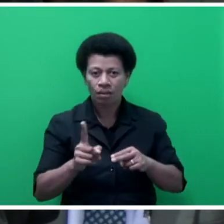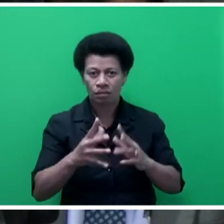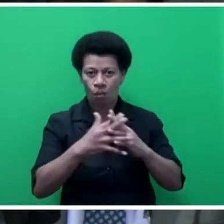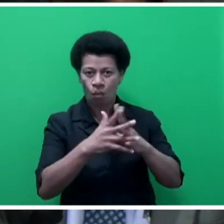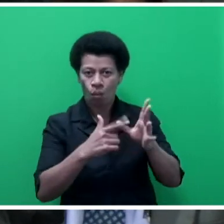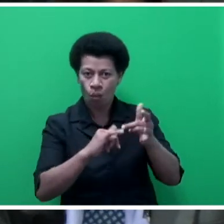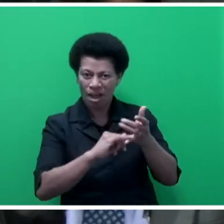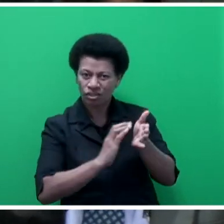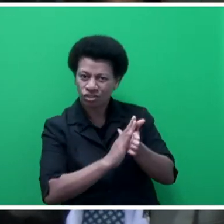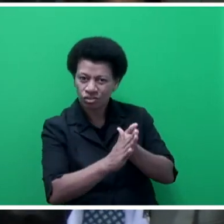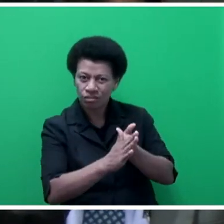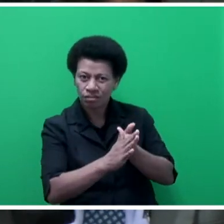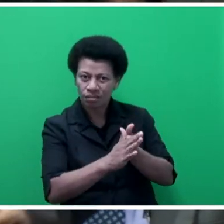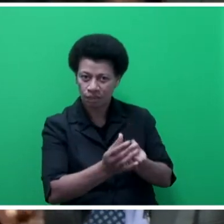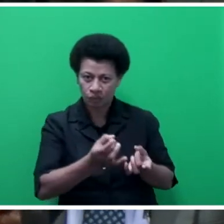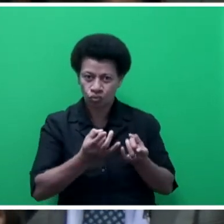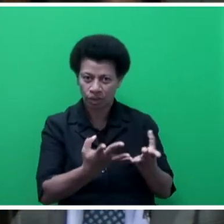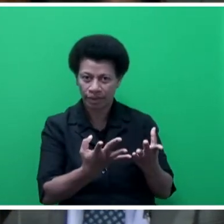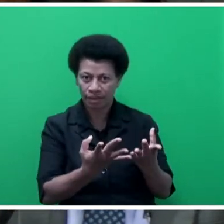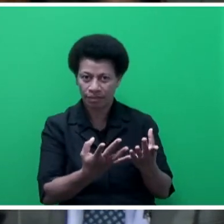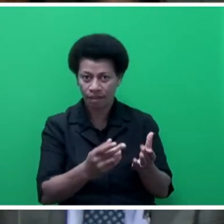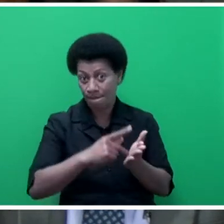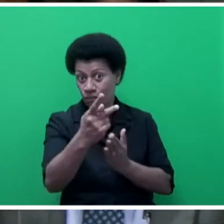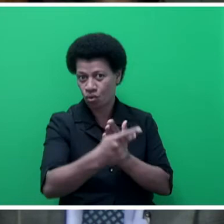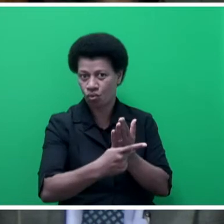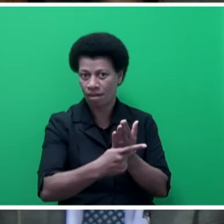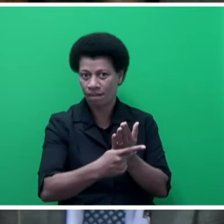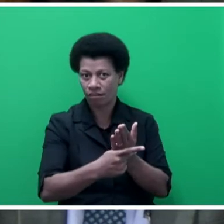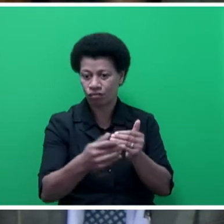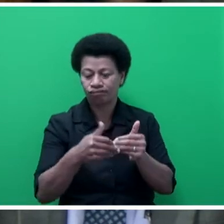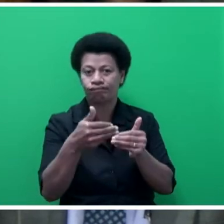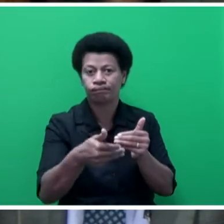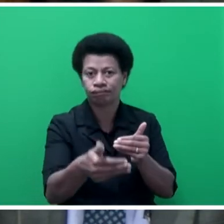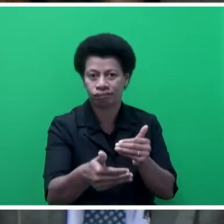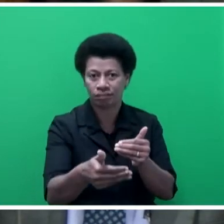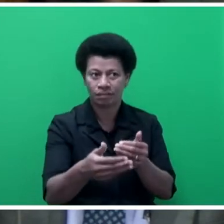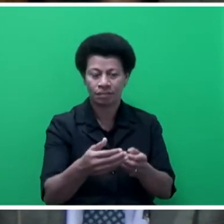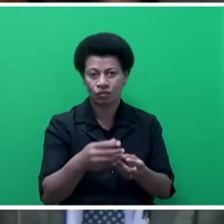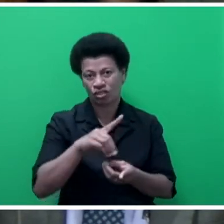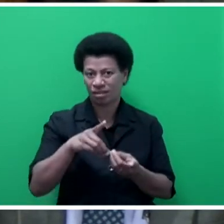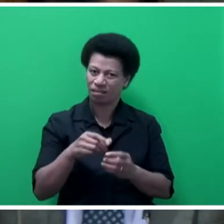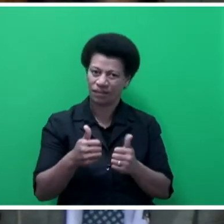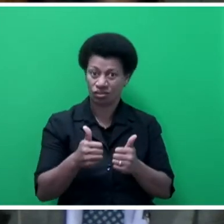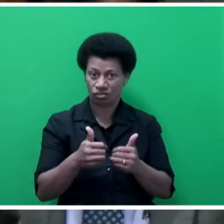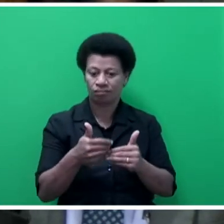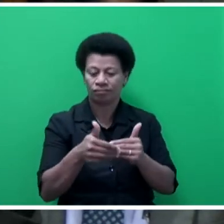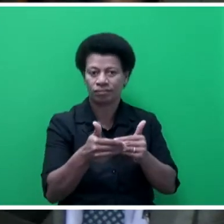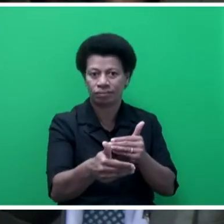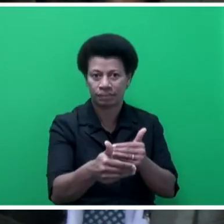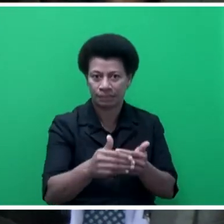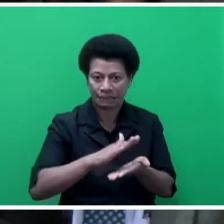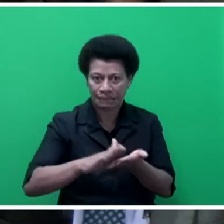when the disaster is finished. And our strategy is awareness and advocacy with the health teams, which constitute doctors